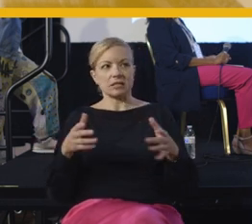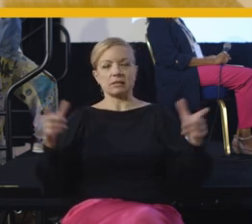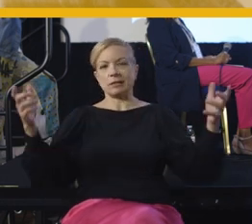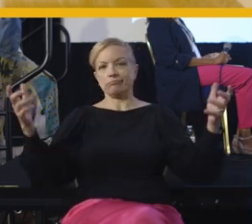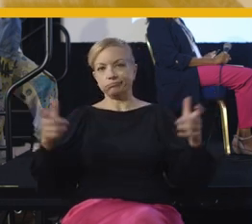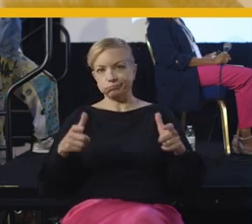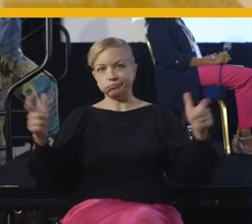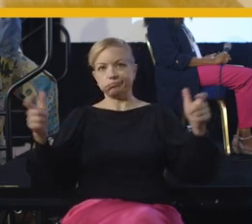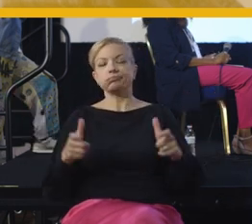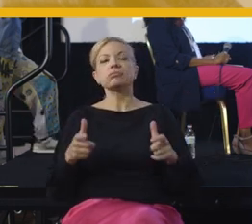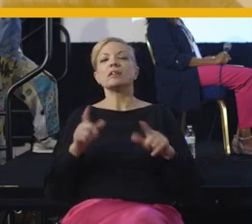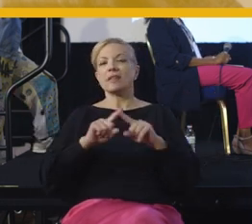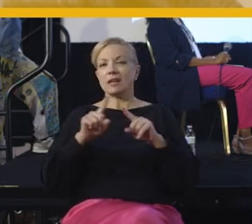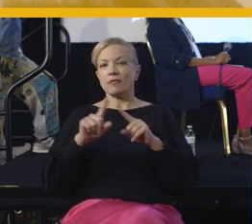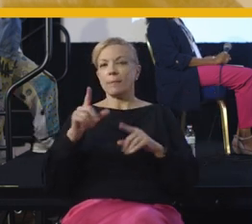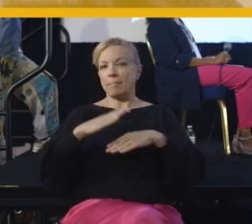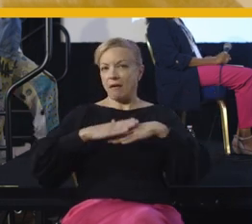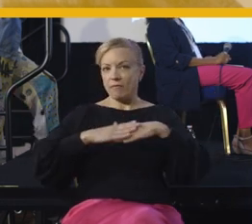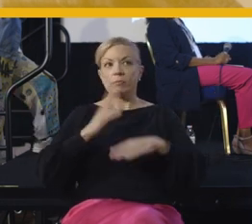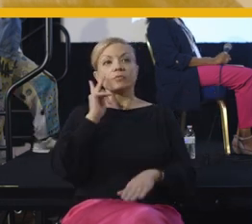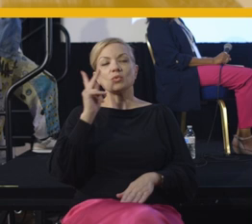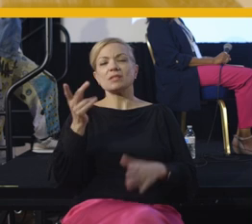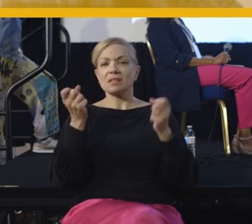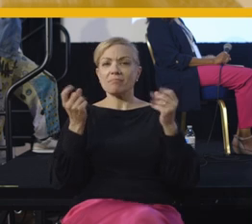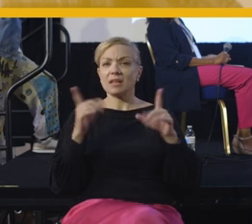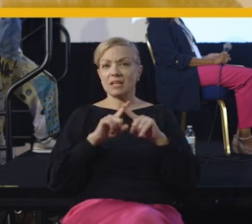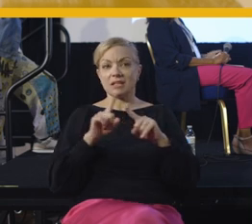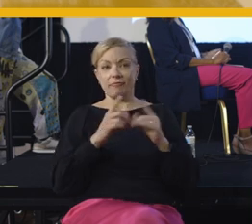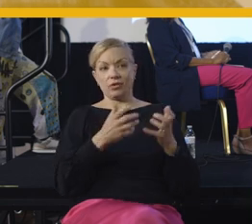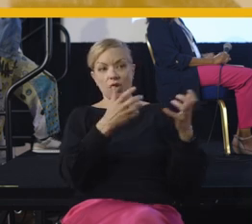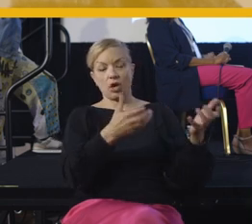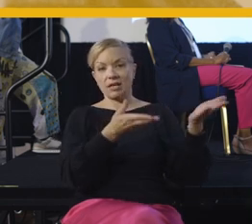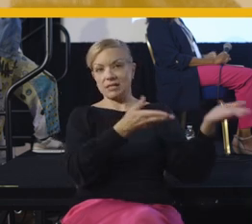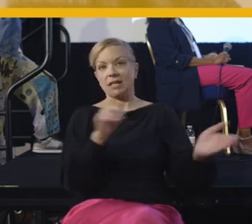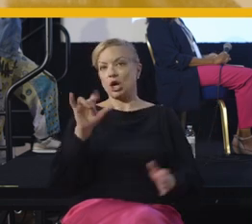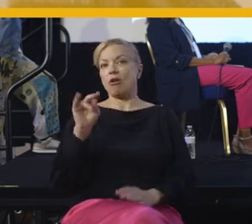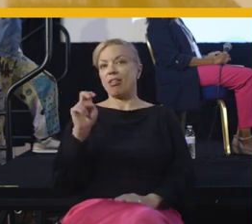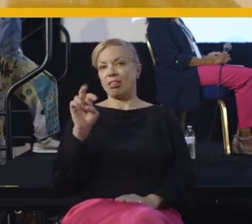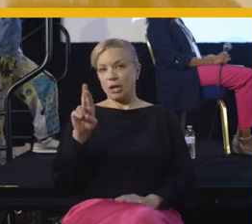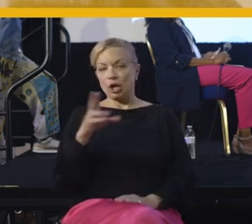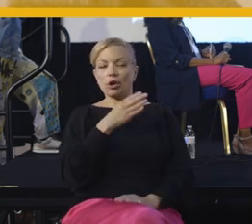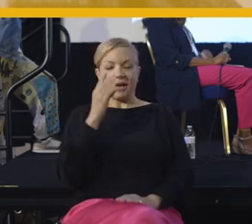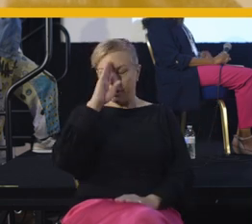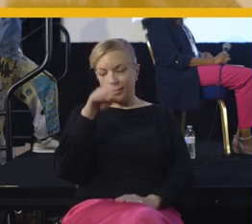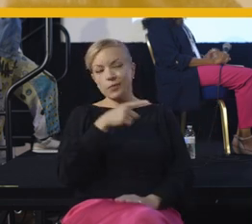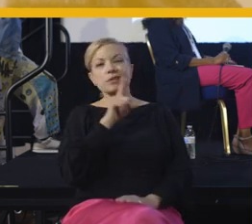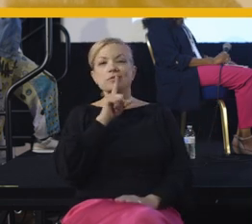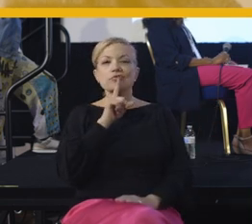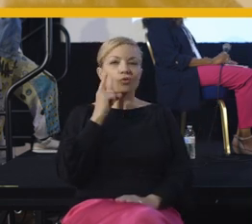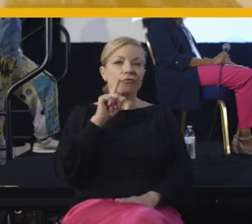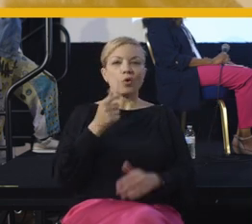with each respective platform. Again, we still see a lot of audience on linear. Everybody knows that, this is true for